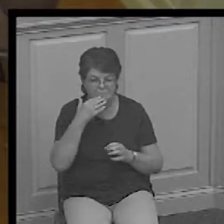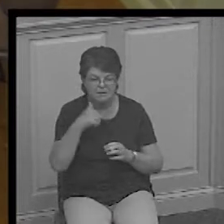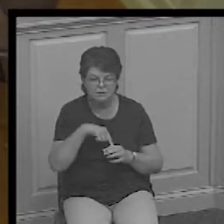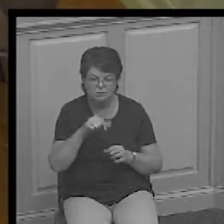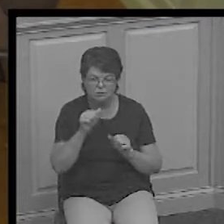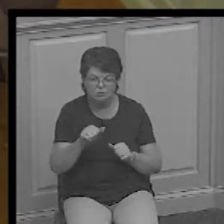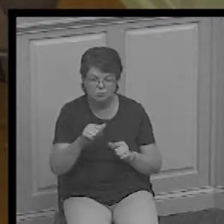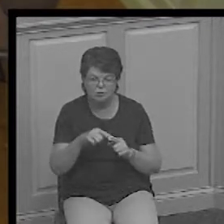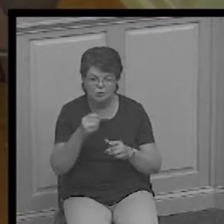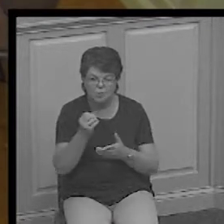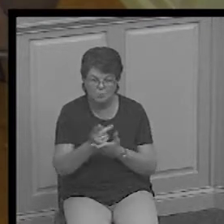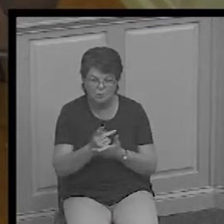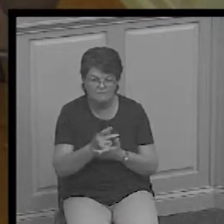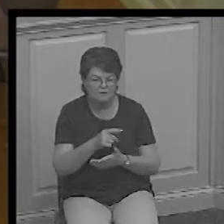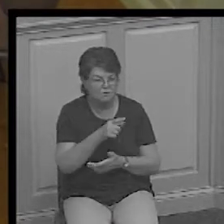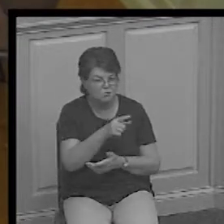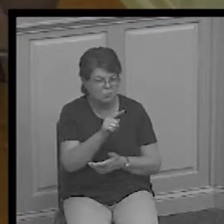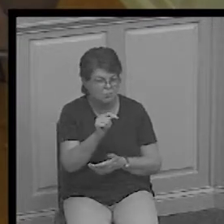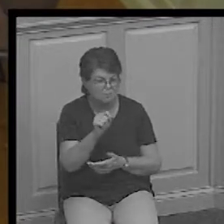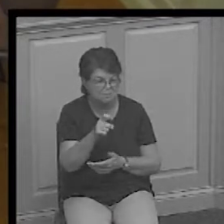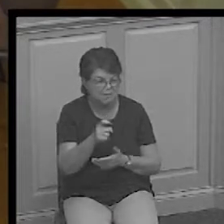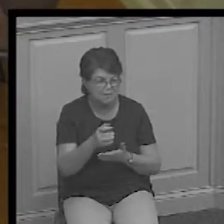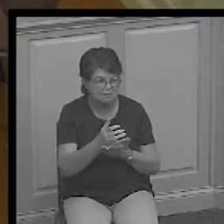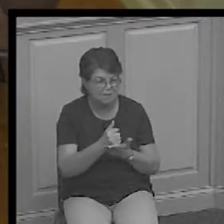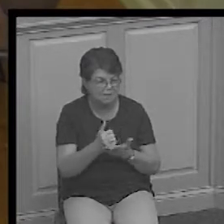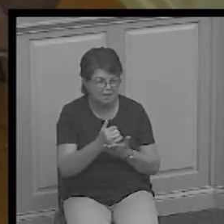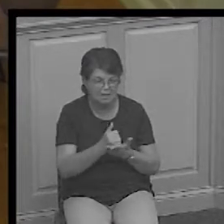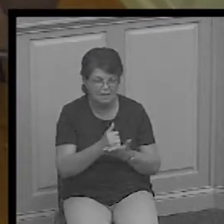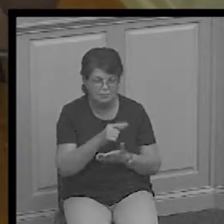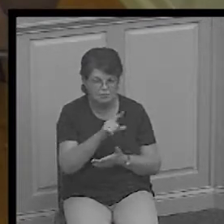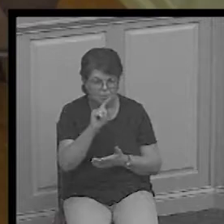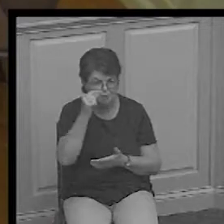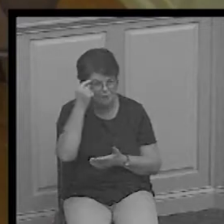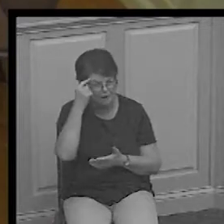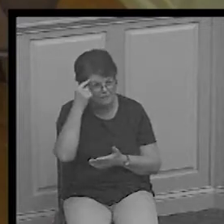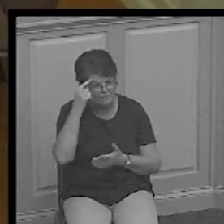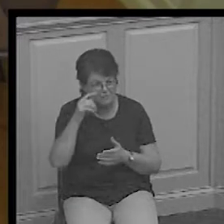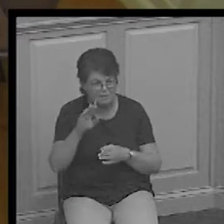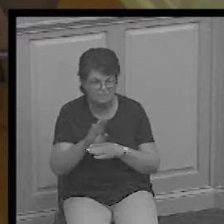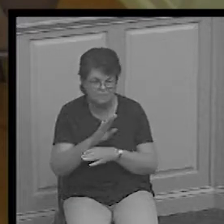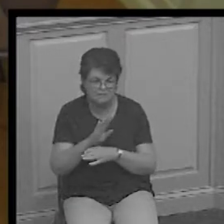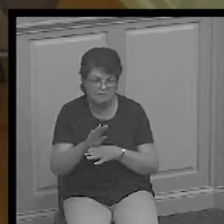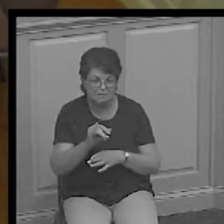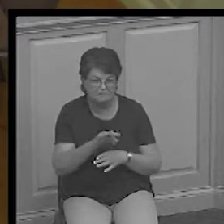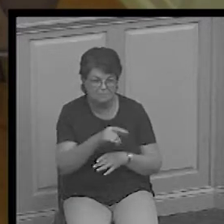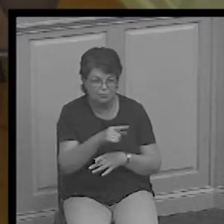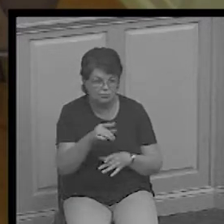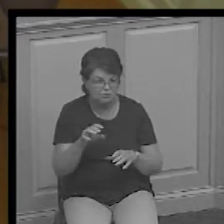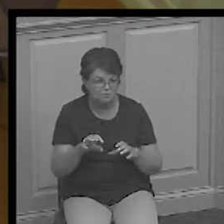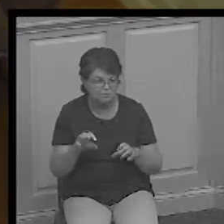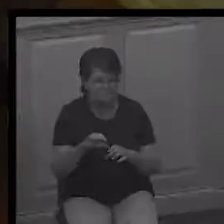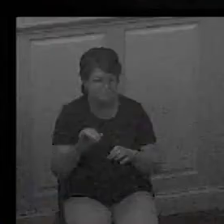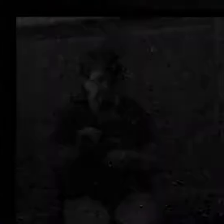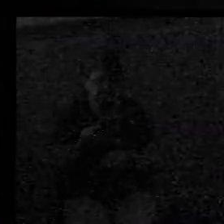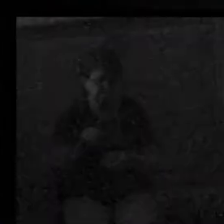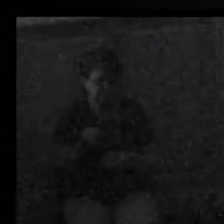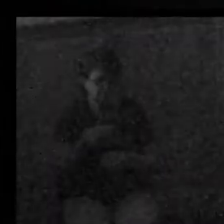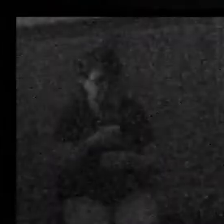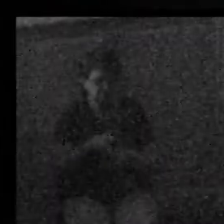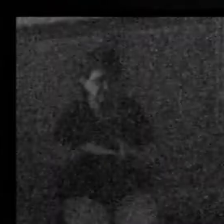it, you're a tax collecting entity, so you're a government entity, so if you did it, you'd Yeah, be you're exempt.